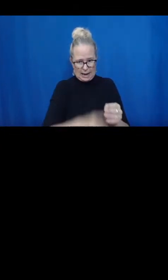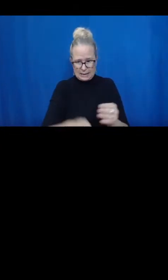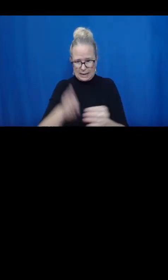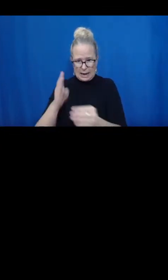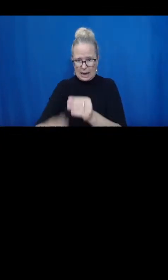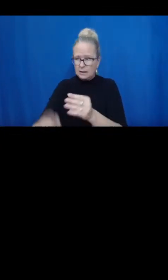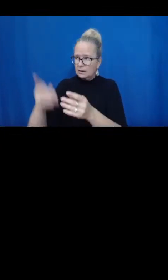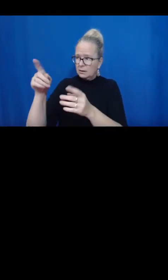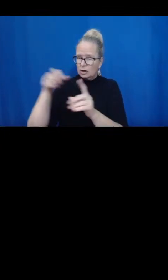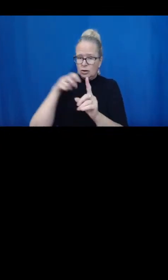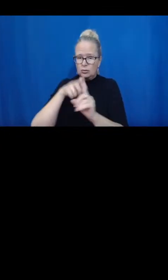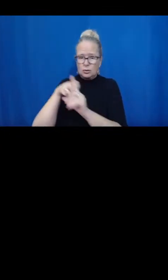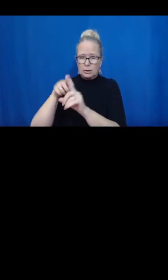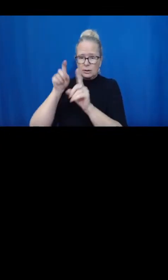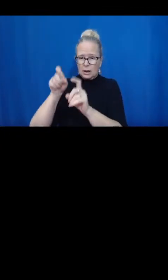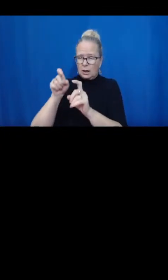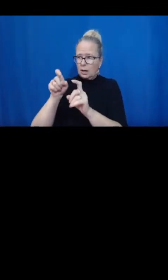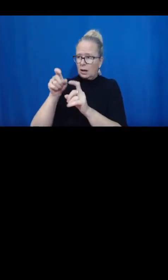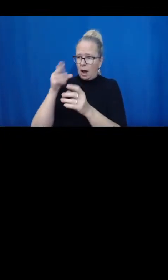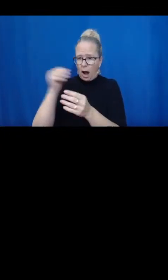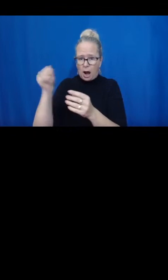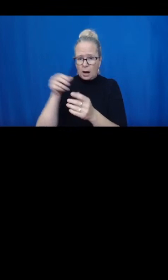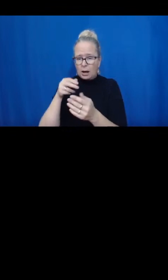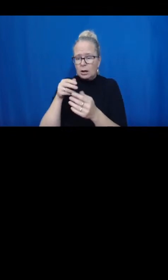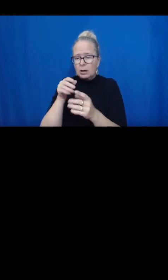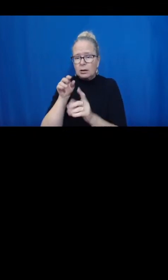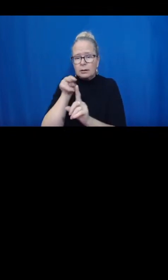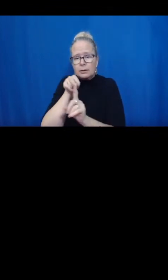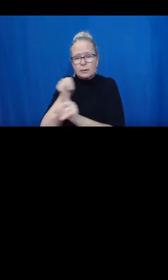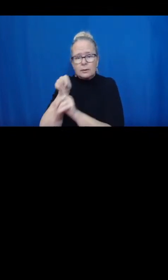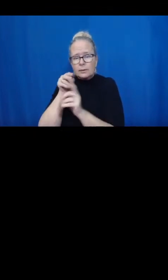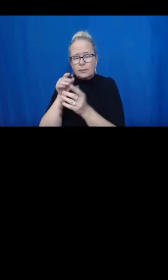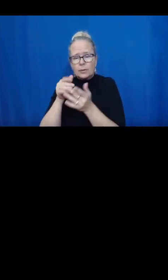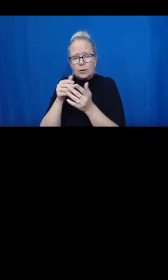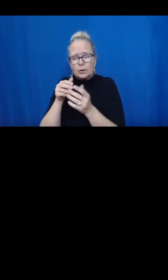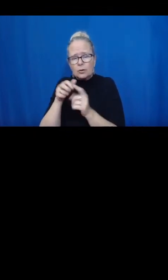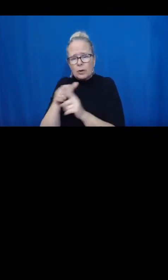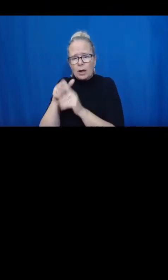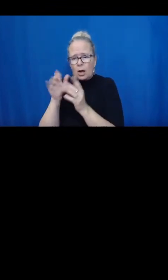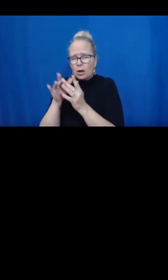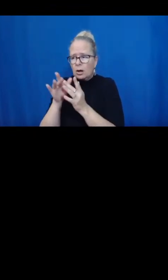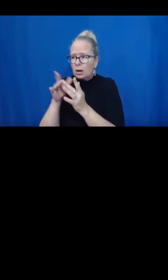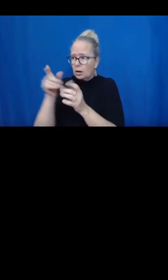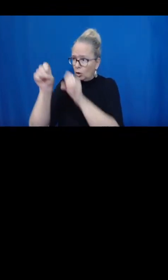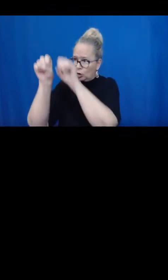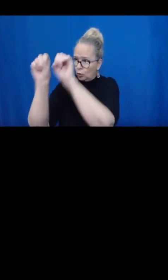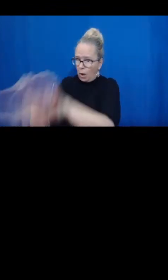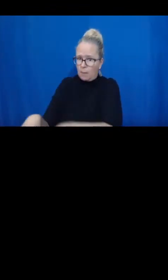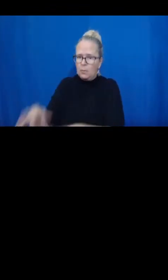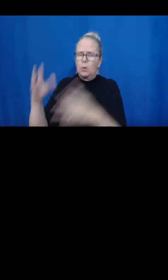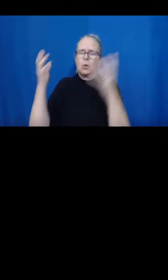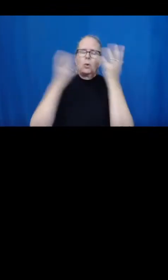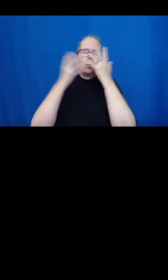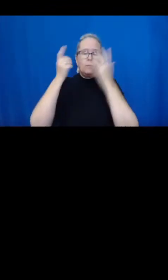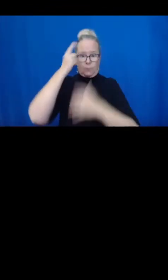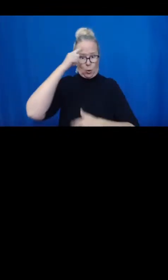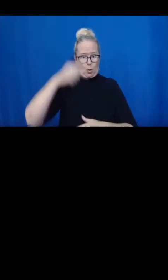because I could no longer make any informed decisions about what would be safe for